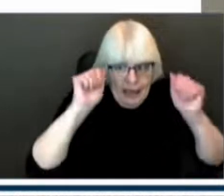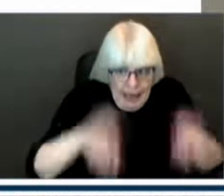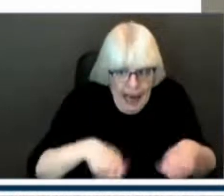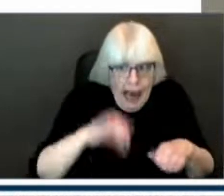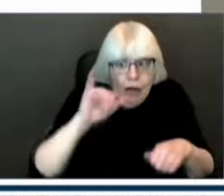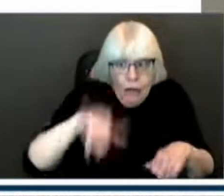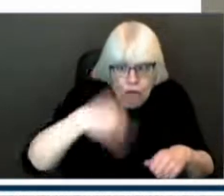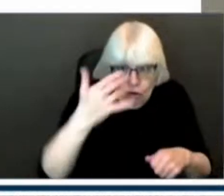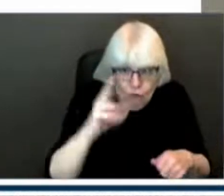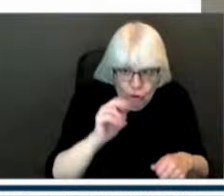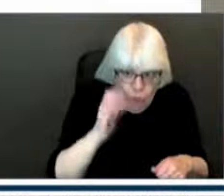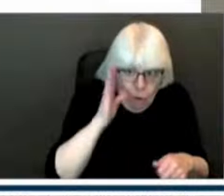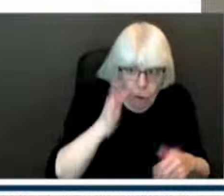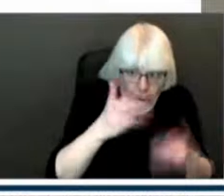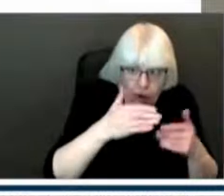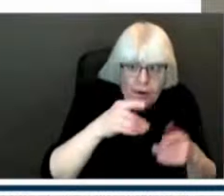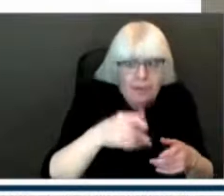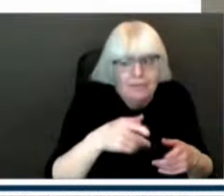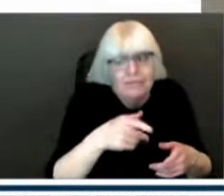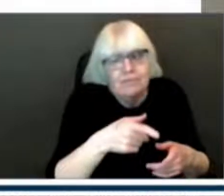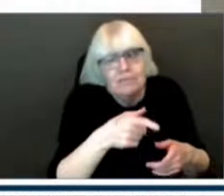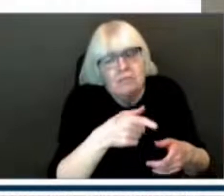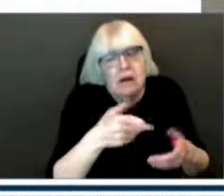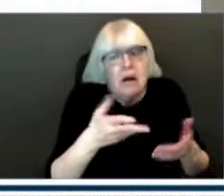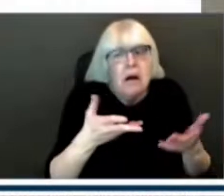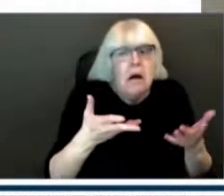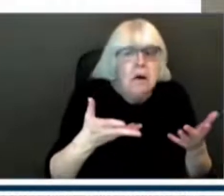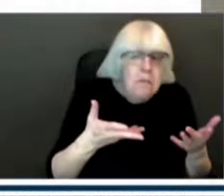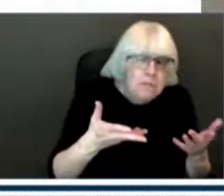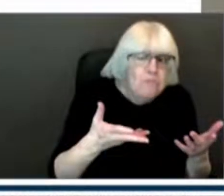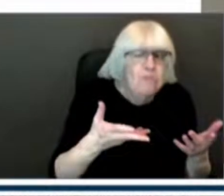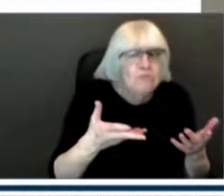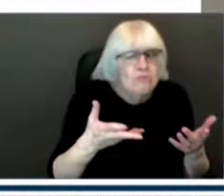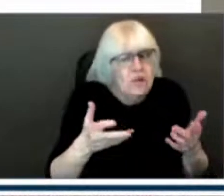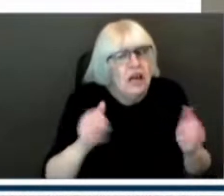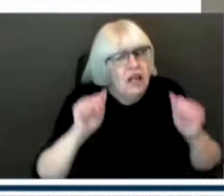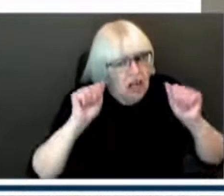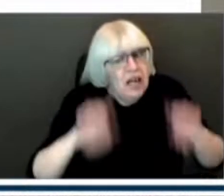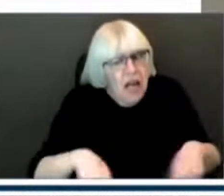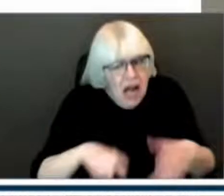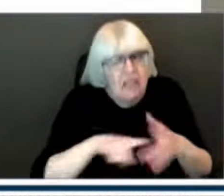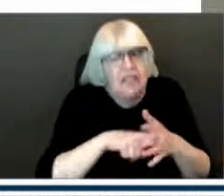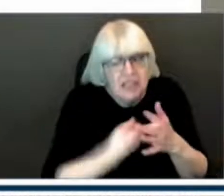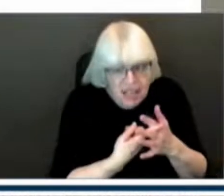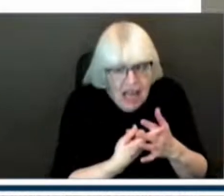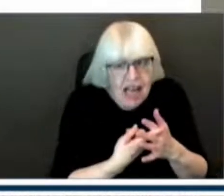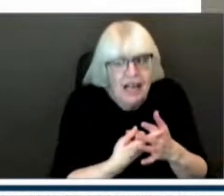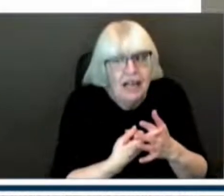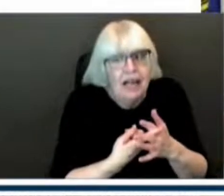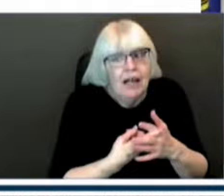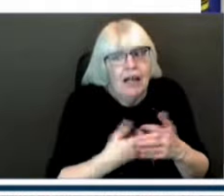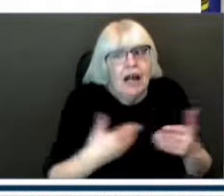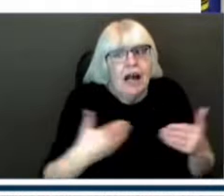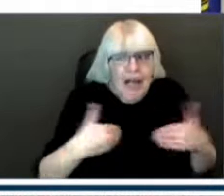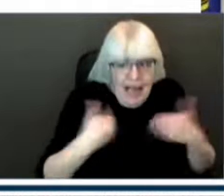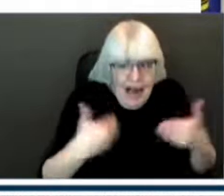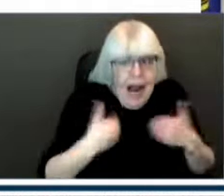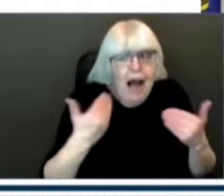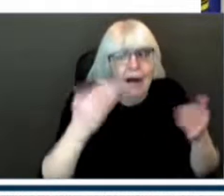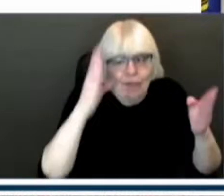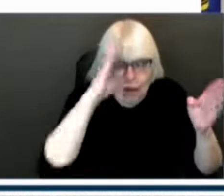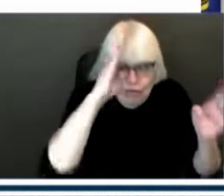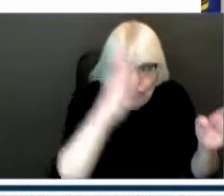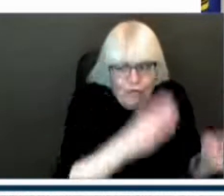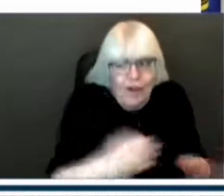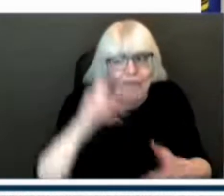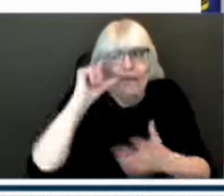start to make those plans. I'll be very happy to see those types of graduations in June. Next, we'll go to Lois Andort from